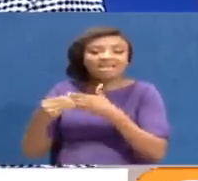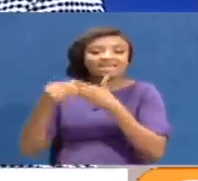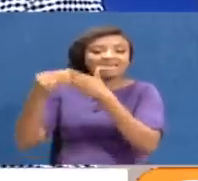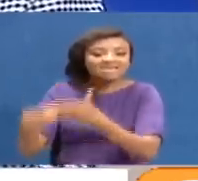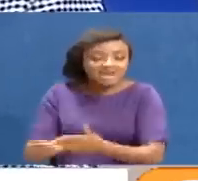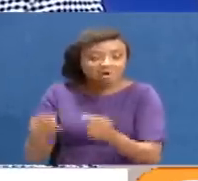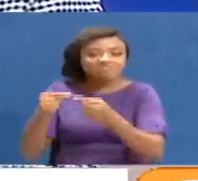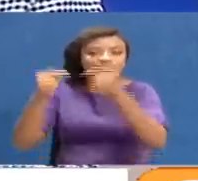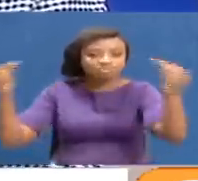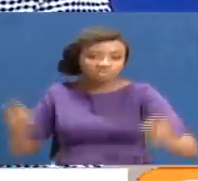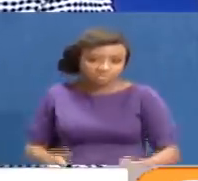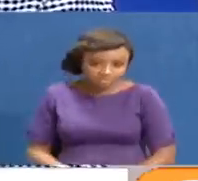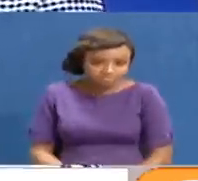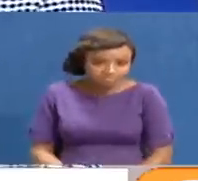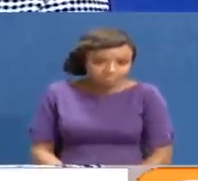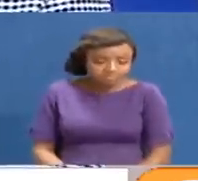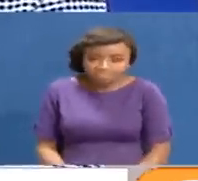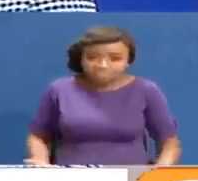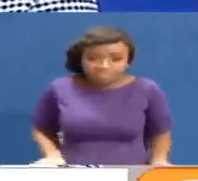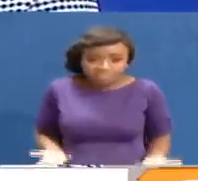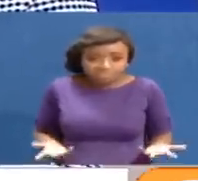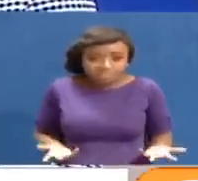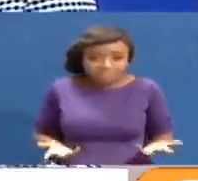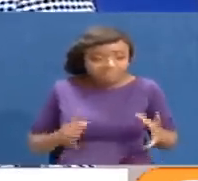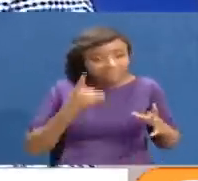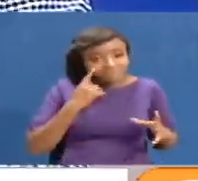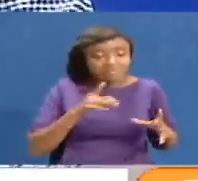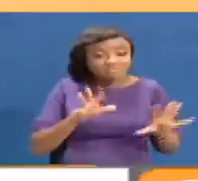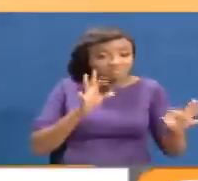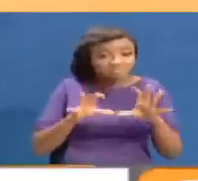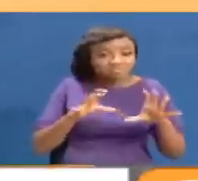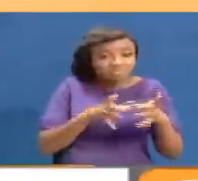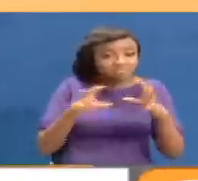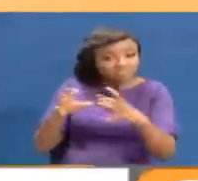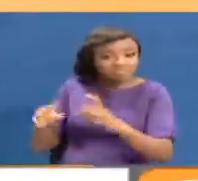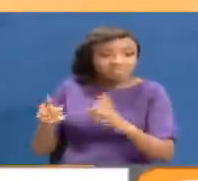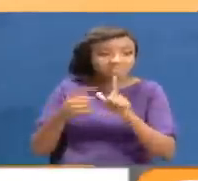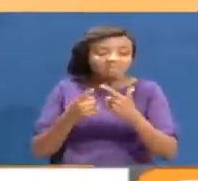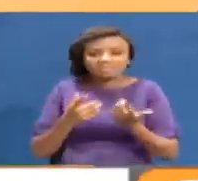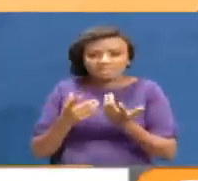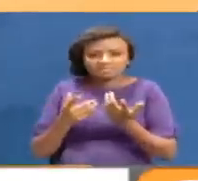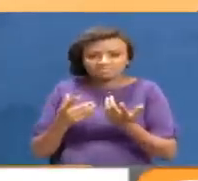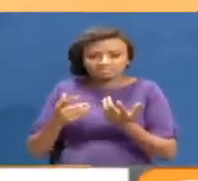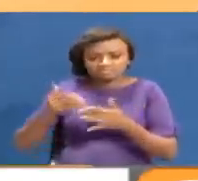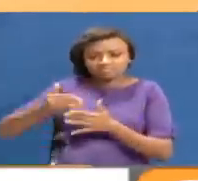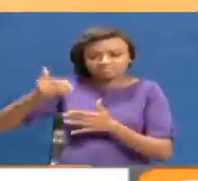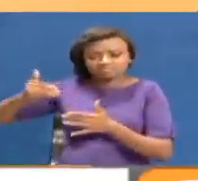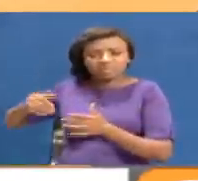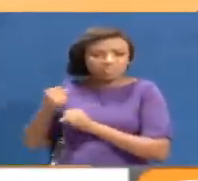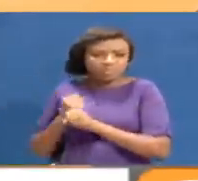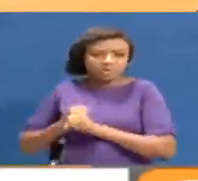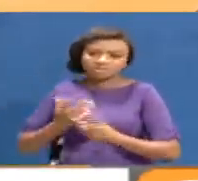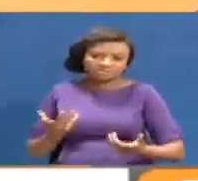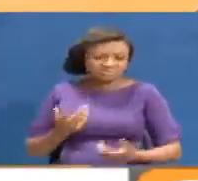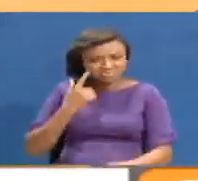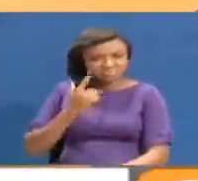and balances okay. within parliament. First of all, party to party, and then backbench and front bench. Mm-hmm. Yeah. I mean, you can't